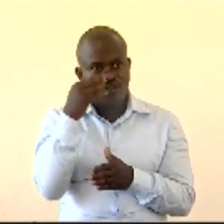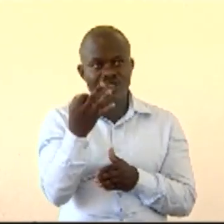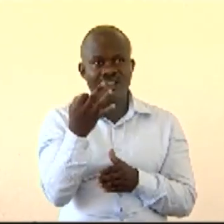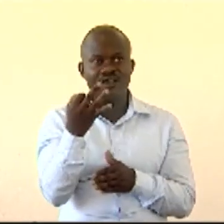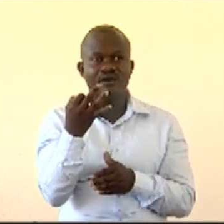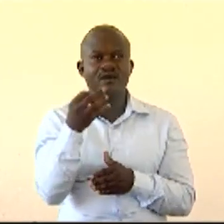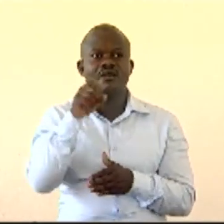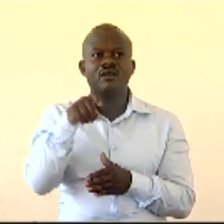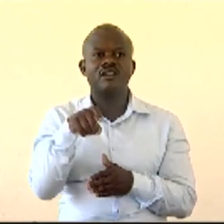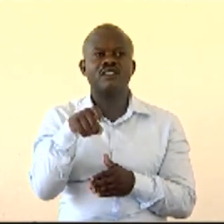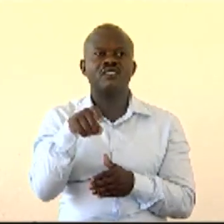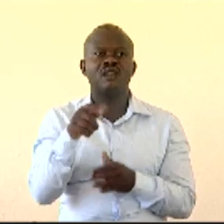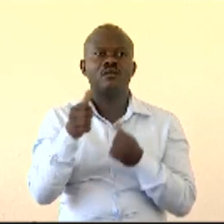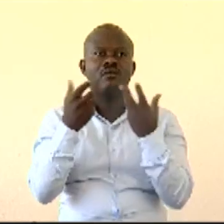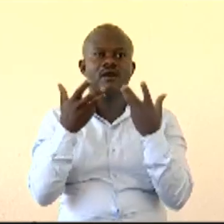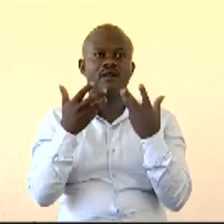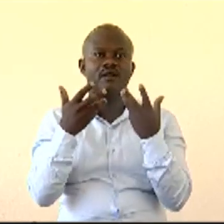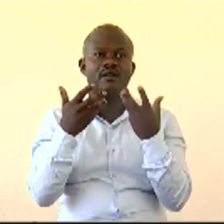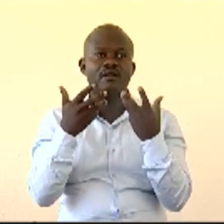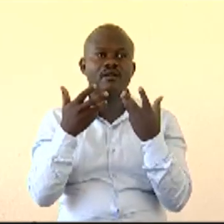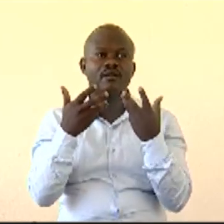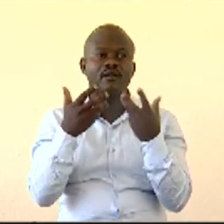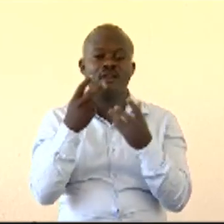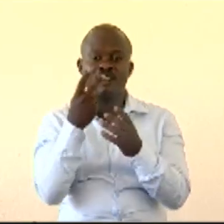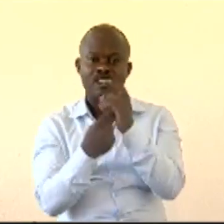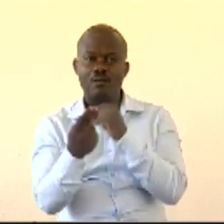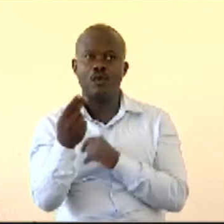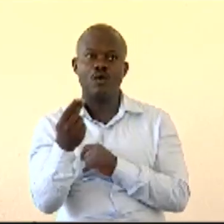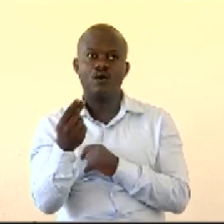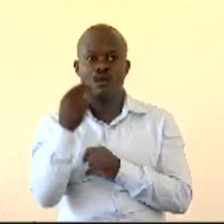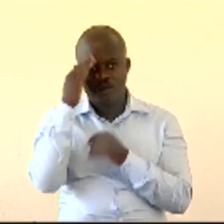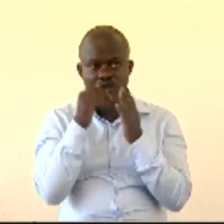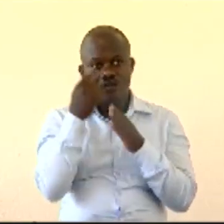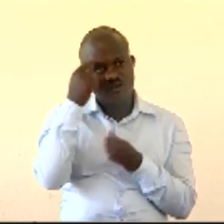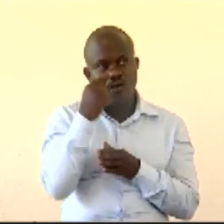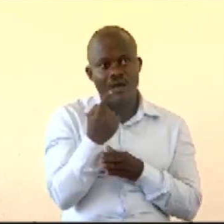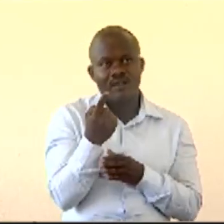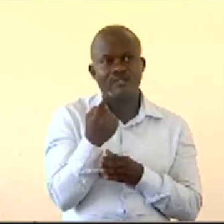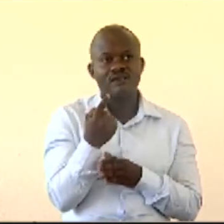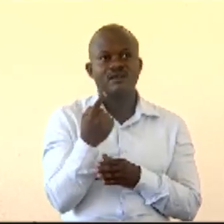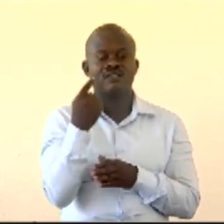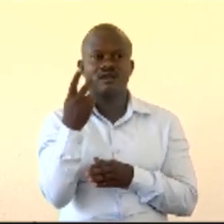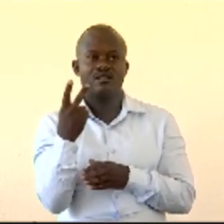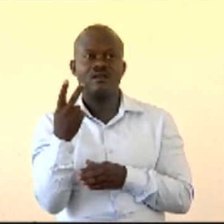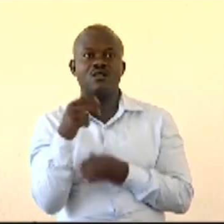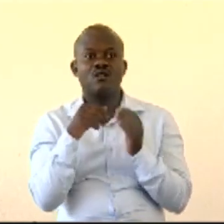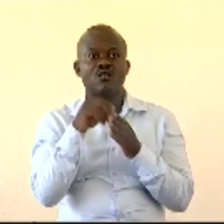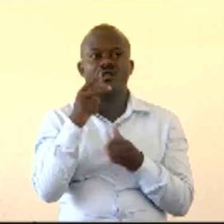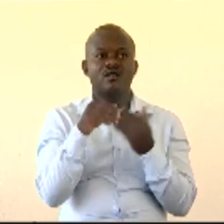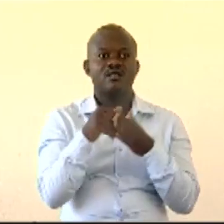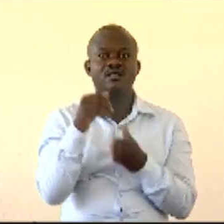mole, we need the double. Because for 1, it's the double. So for 3, it will